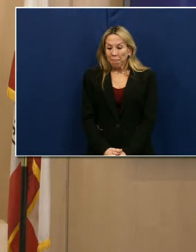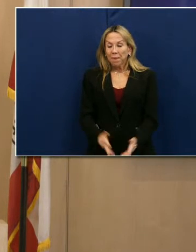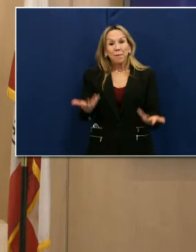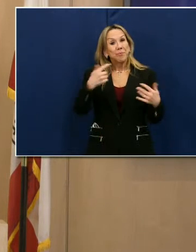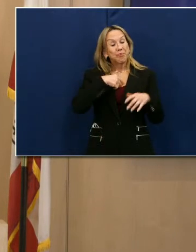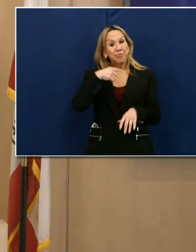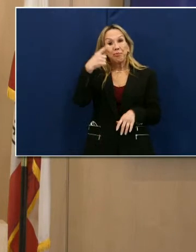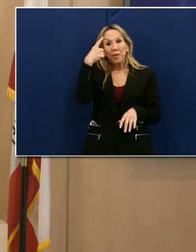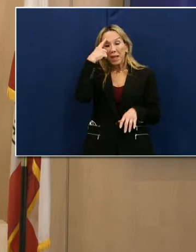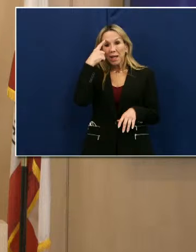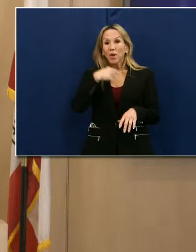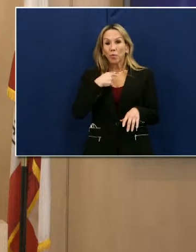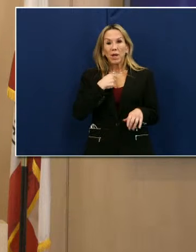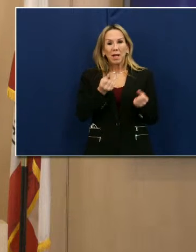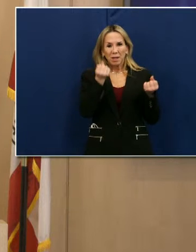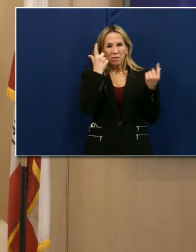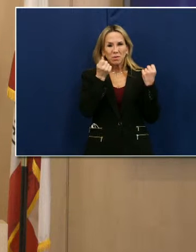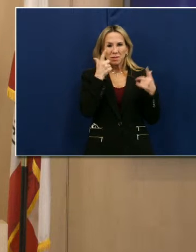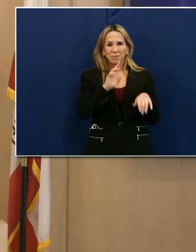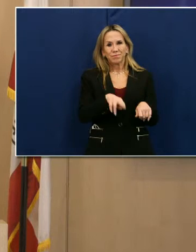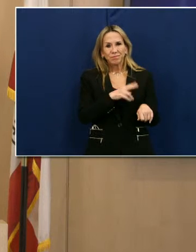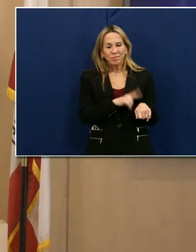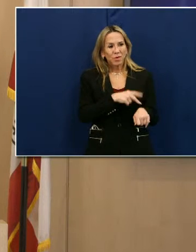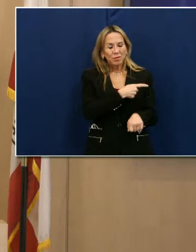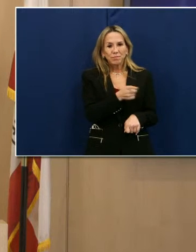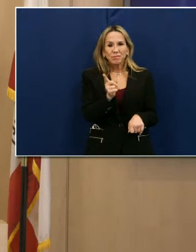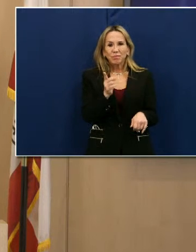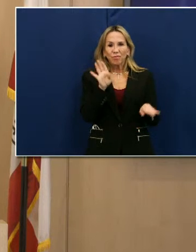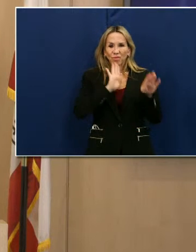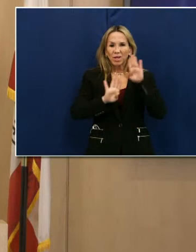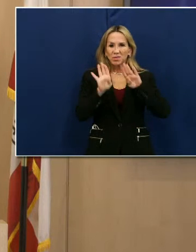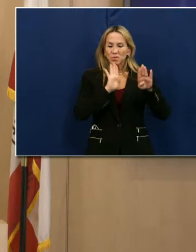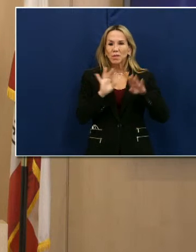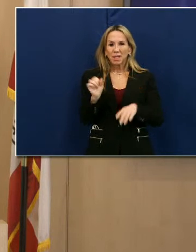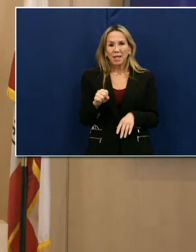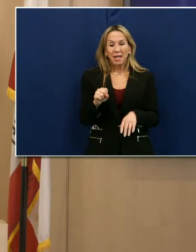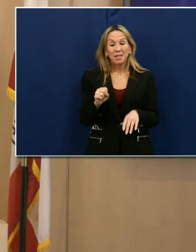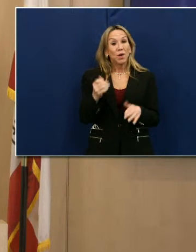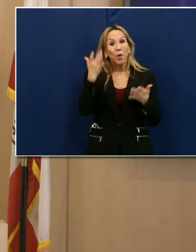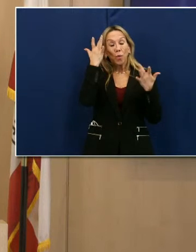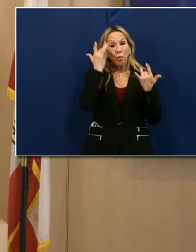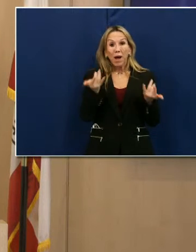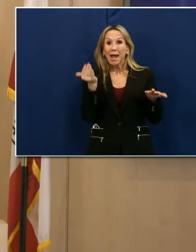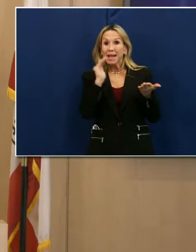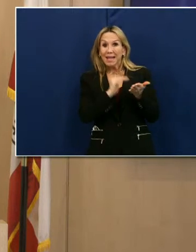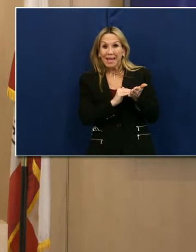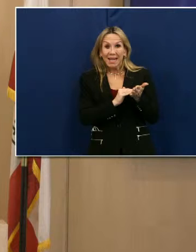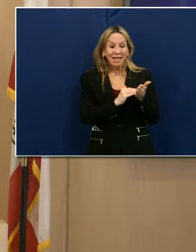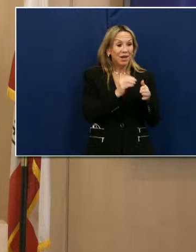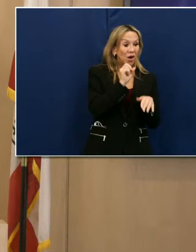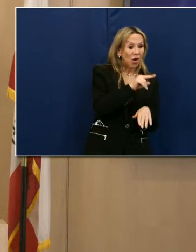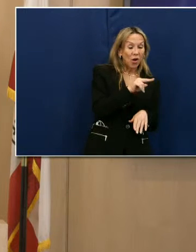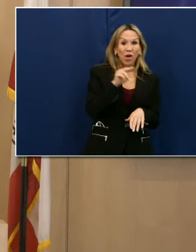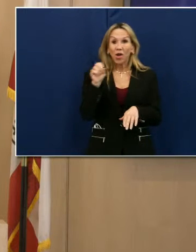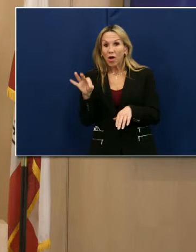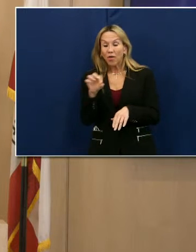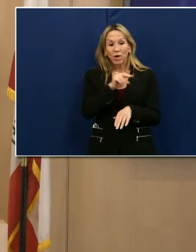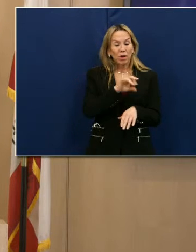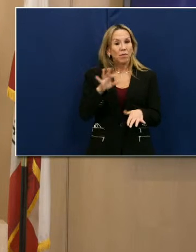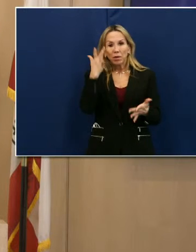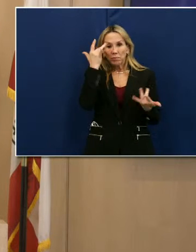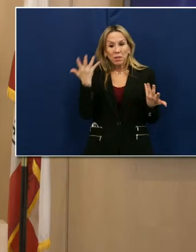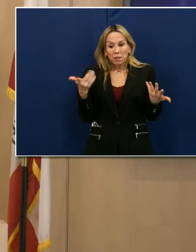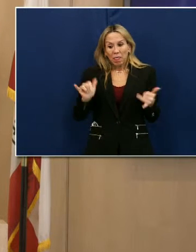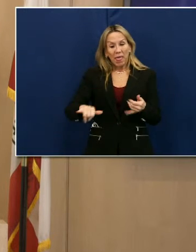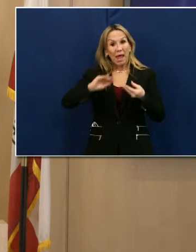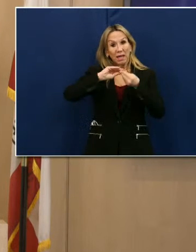Well, I think we understand people's frustration. Reason some of the restrictions go back and forth is because the virus goes back and forth. When